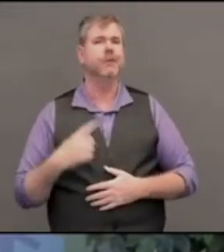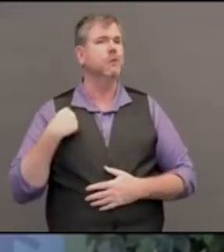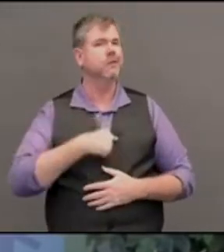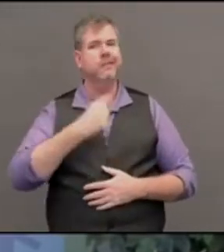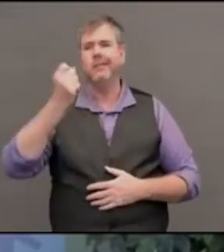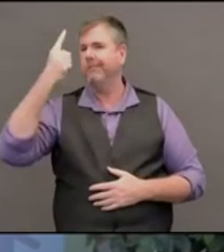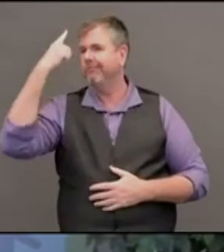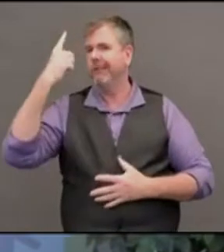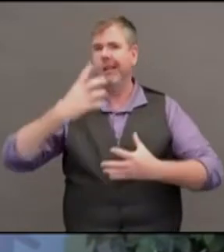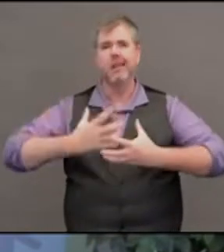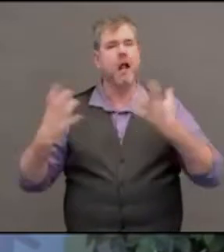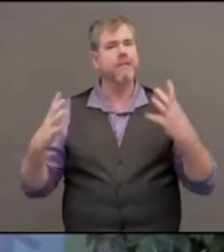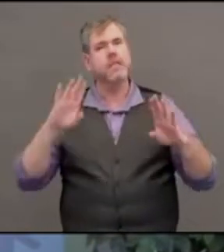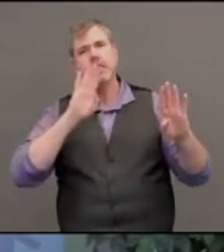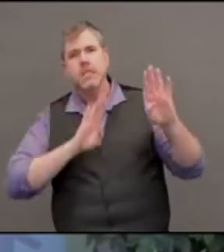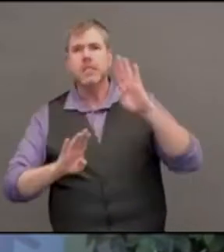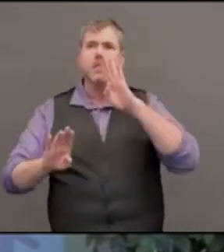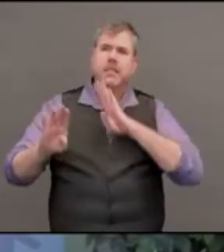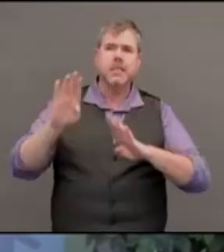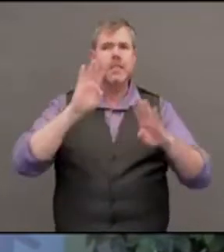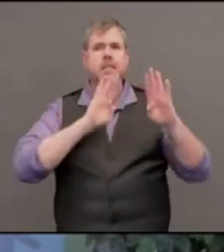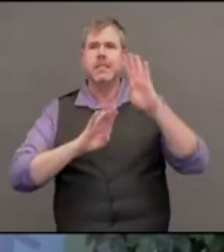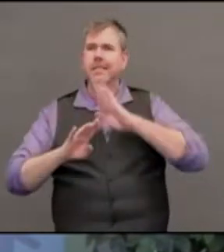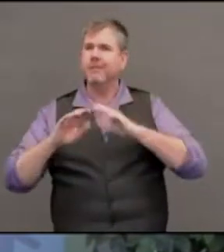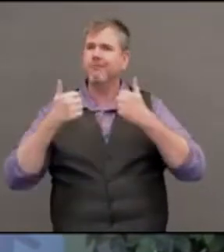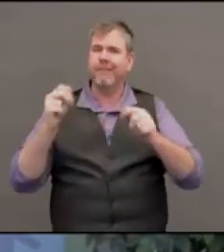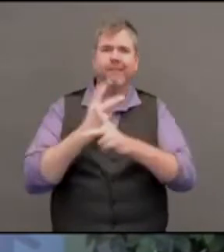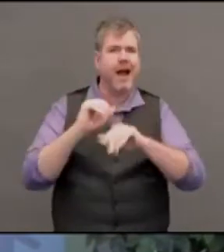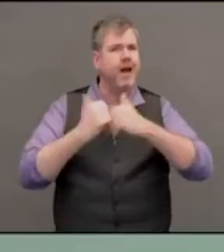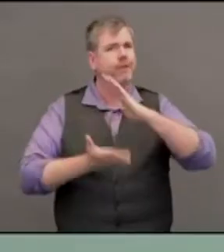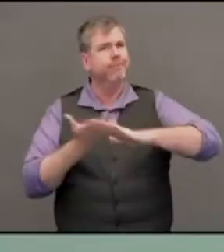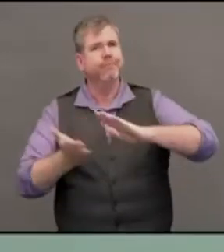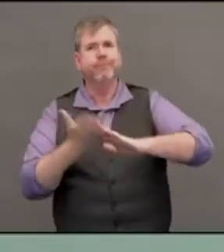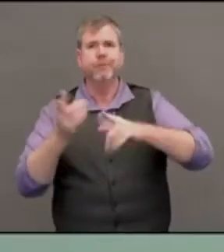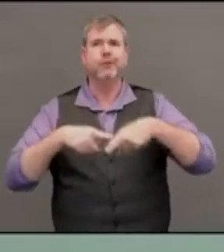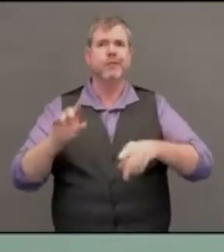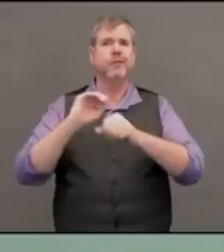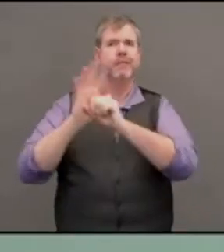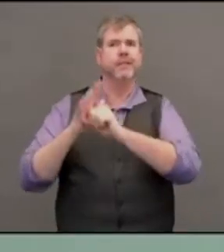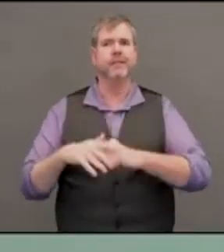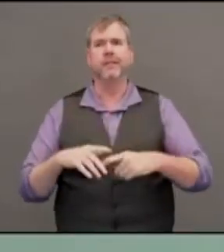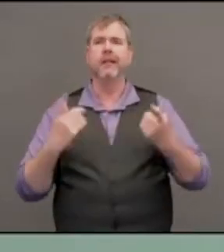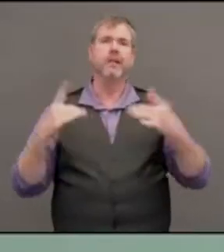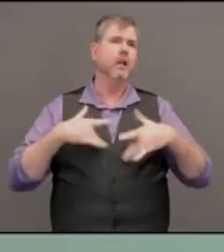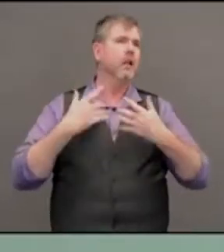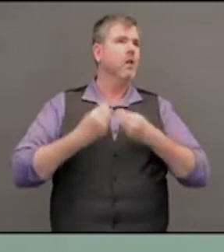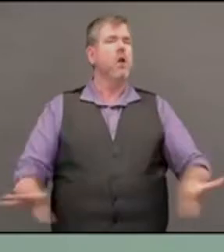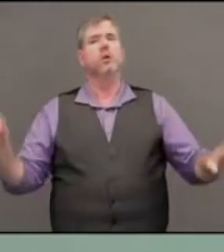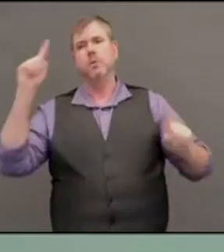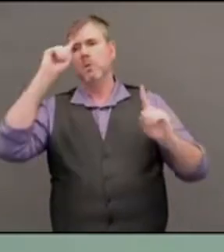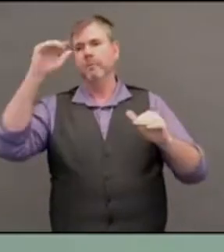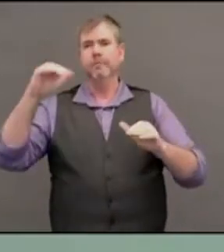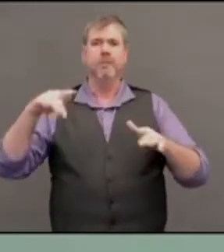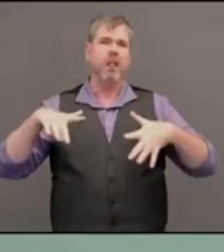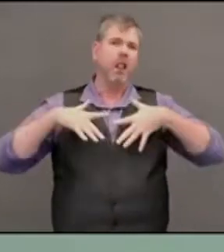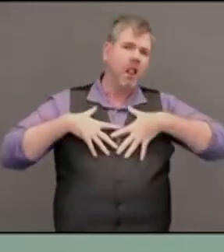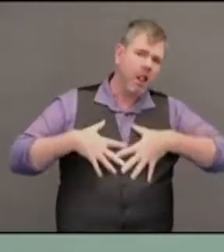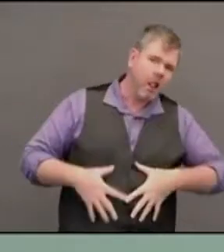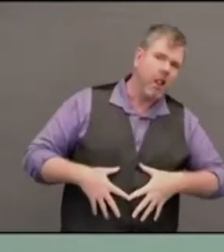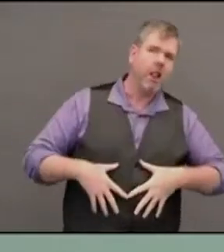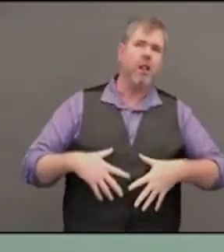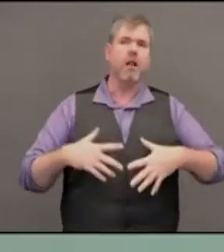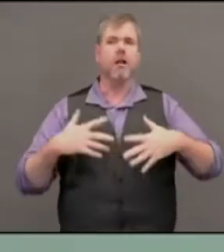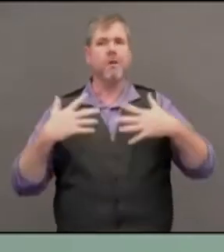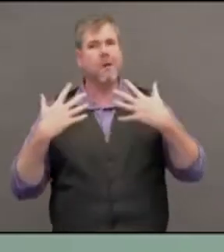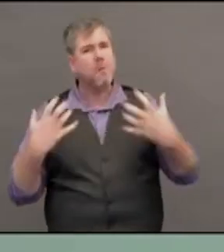go to them. They're like, oh, well, I've tried everything I could, but I'm about to close my business. We just need to open back up. But for the